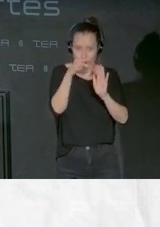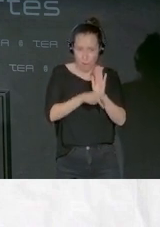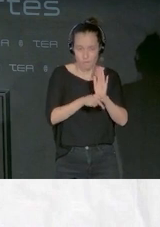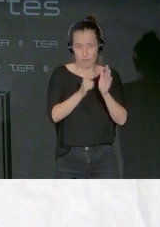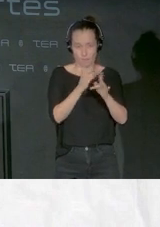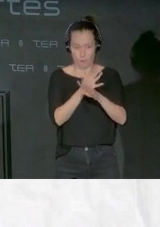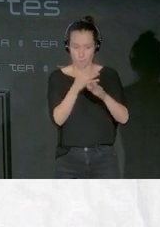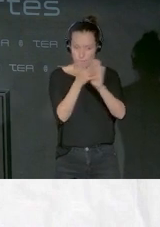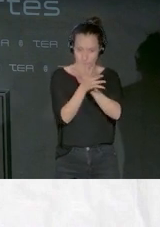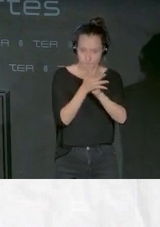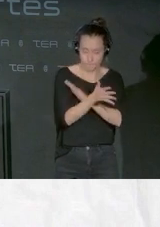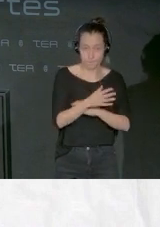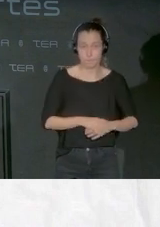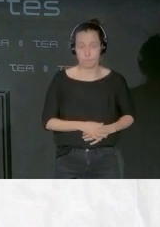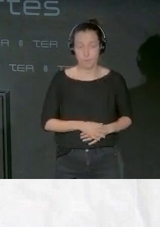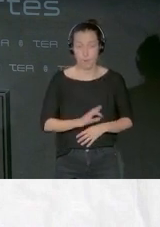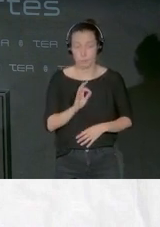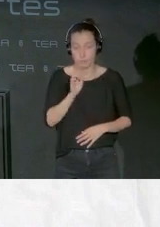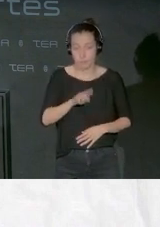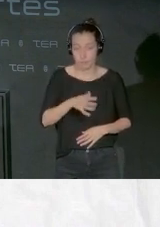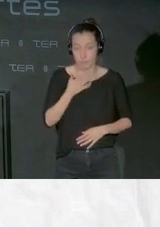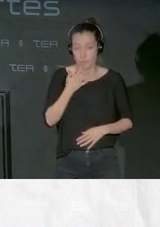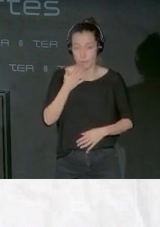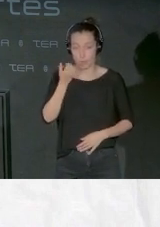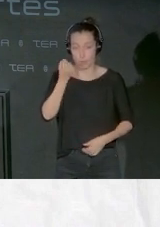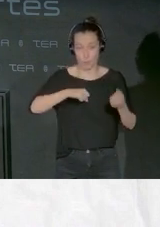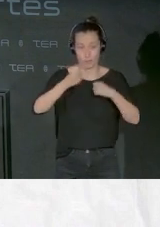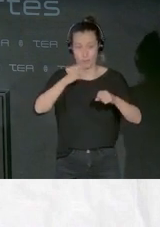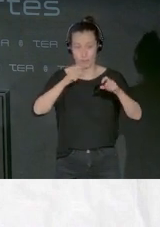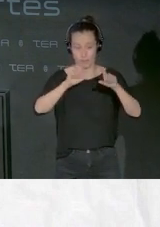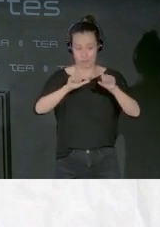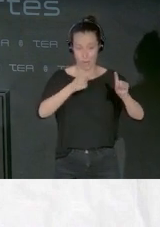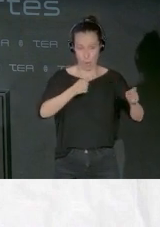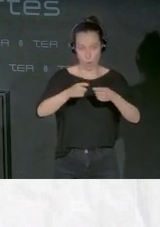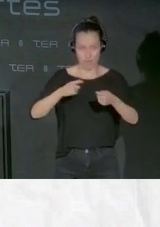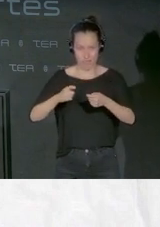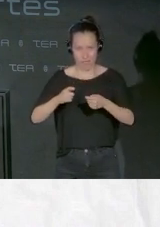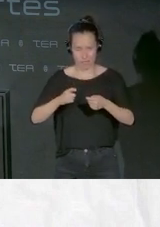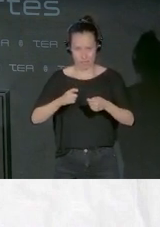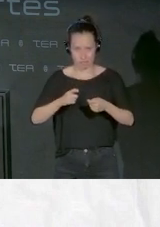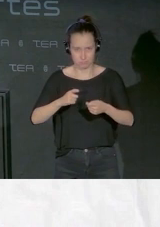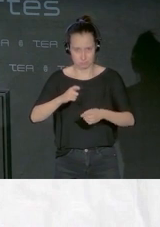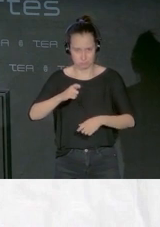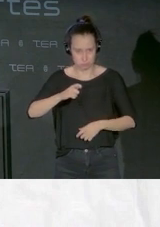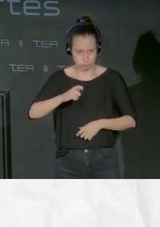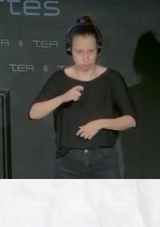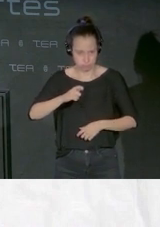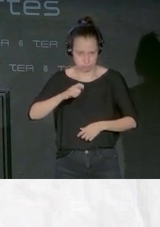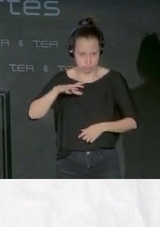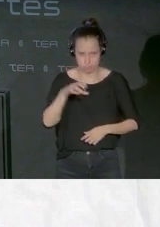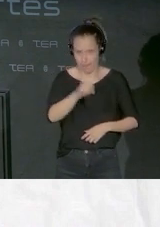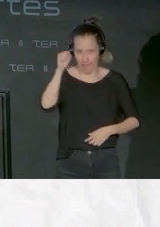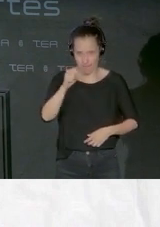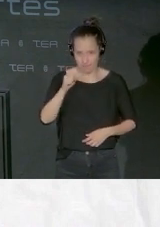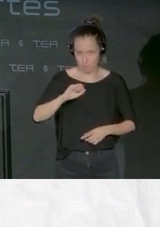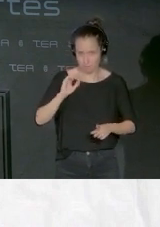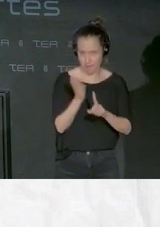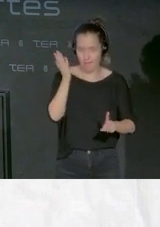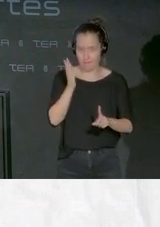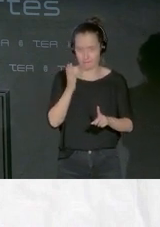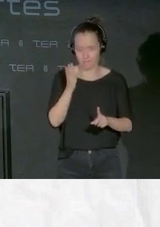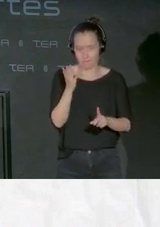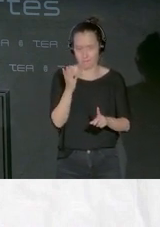aggressive commercial behaviors that would sort of prompt the user to spend more, spent in a sort of uncontrollable way. So all